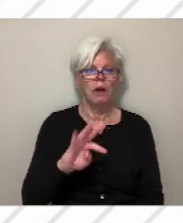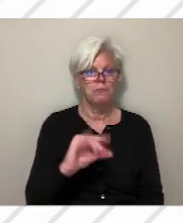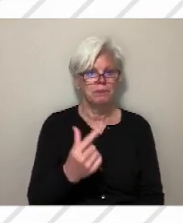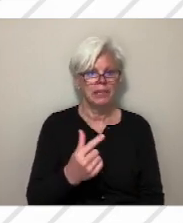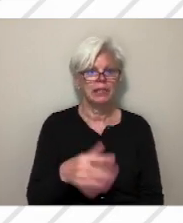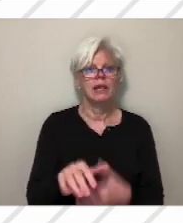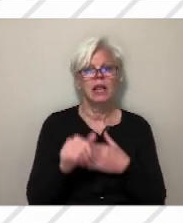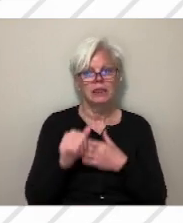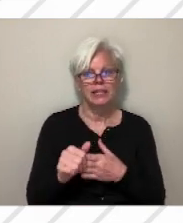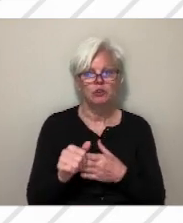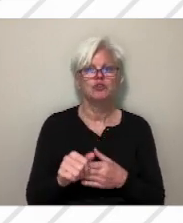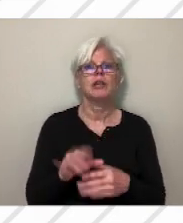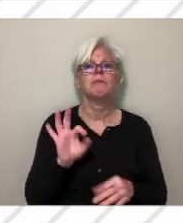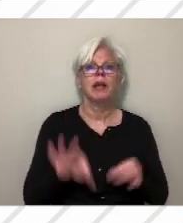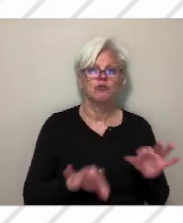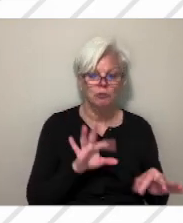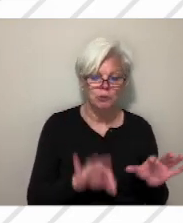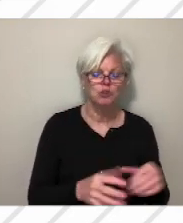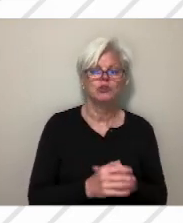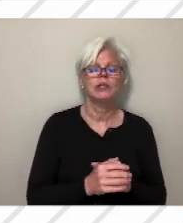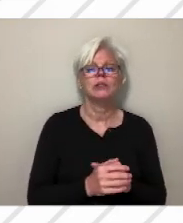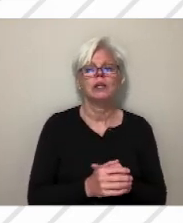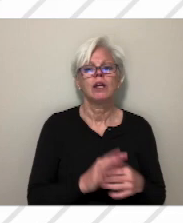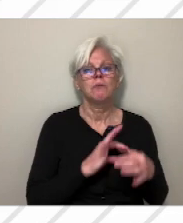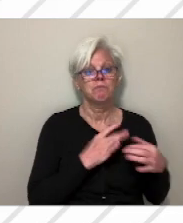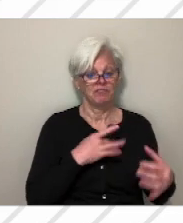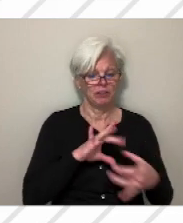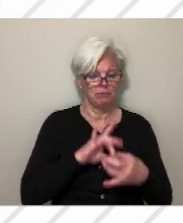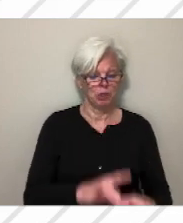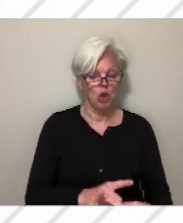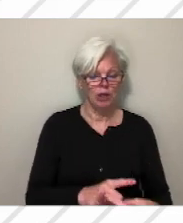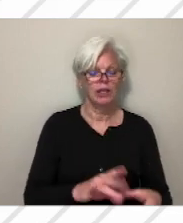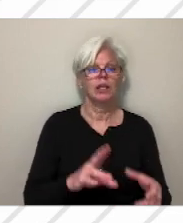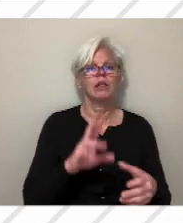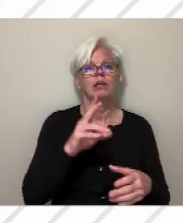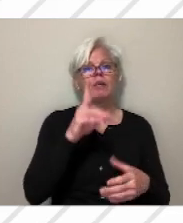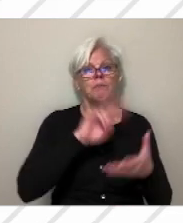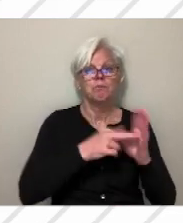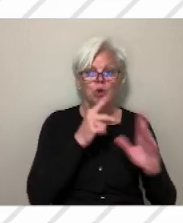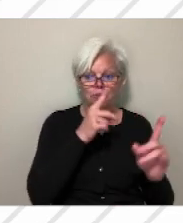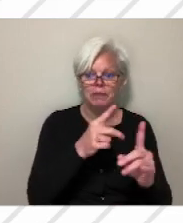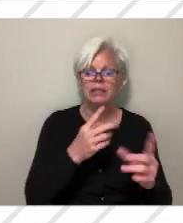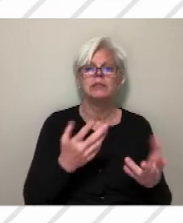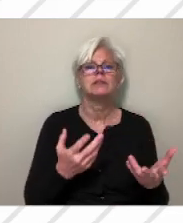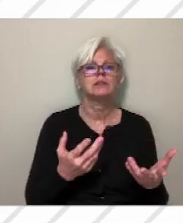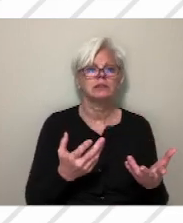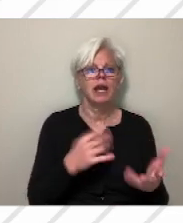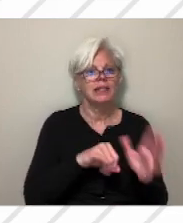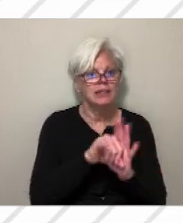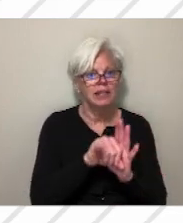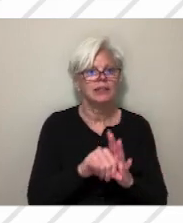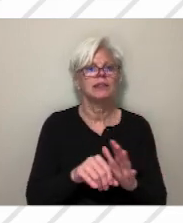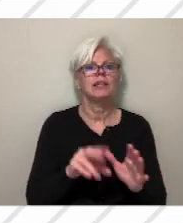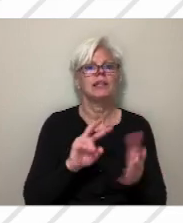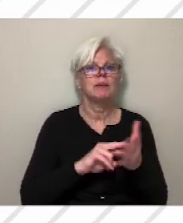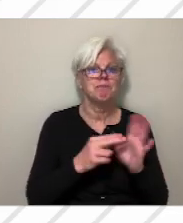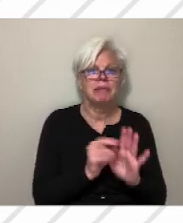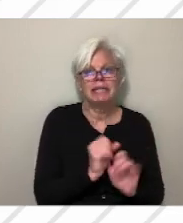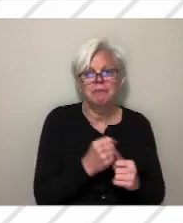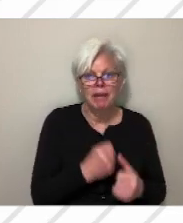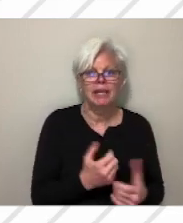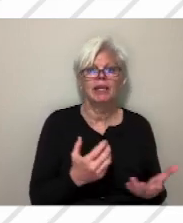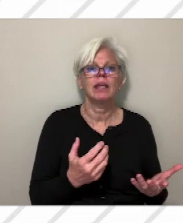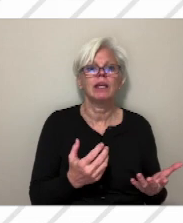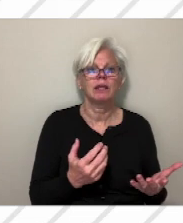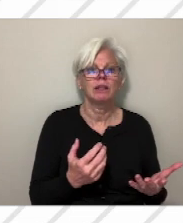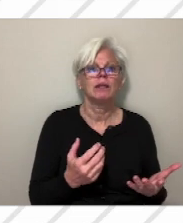contribution, belonging, purpose, identity and meaning-making, and agency and decision-making. And in a little bit, I'll tell you